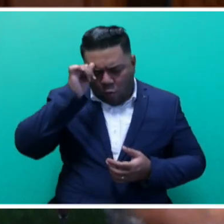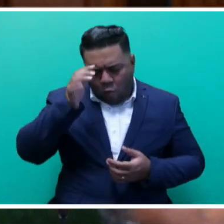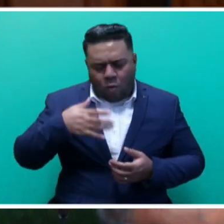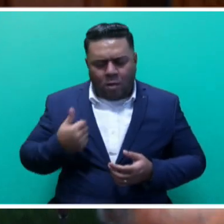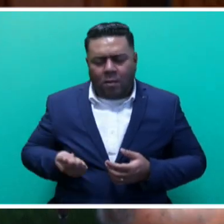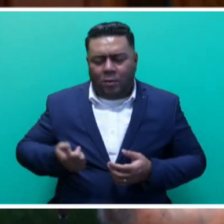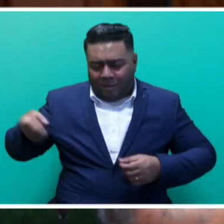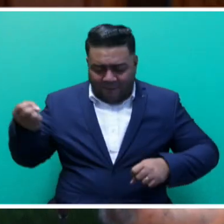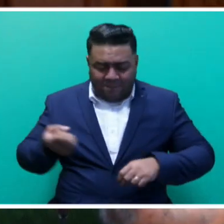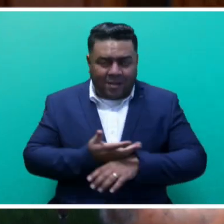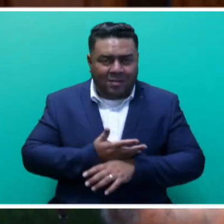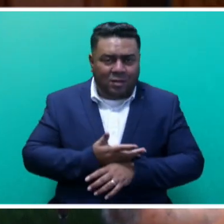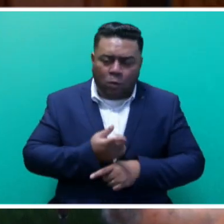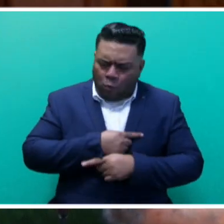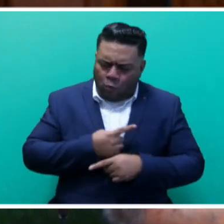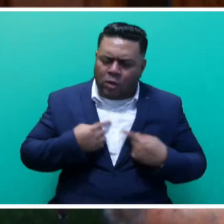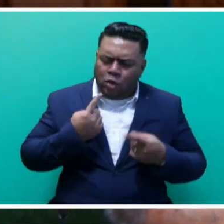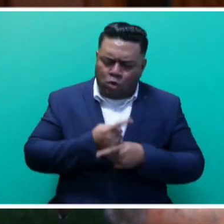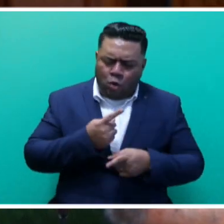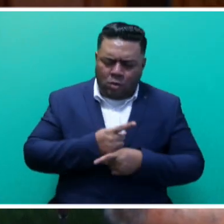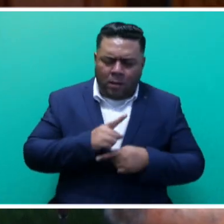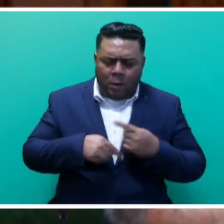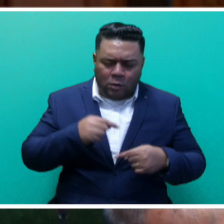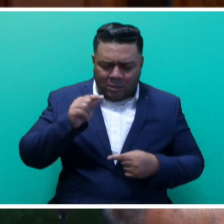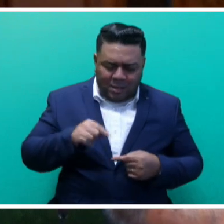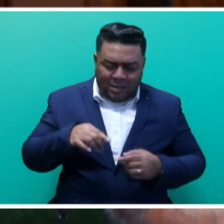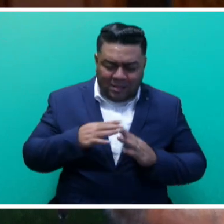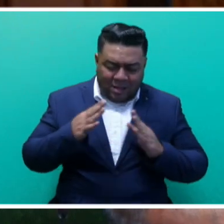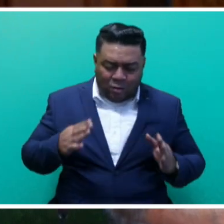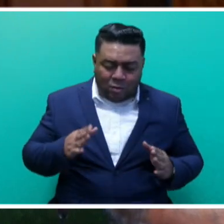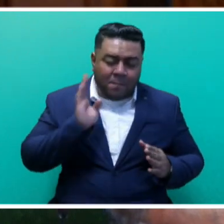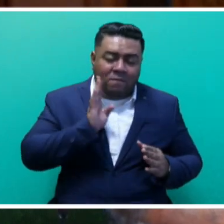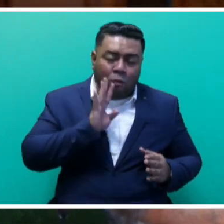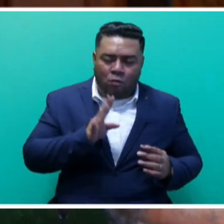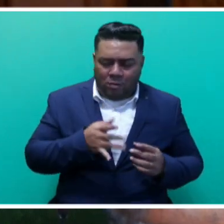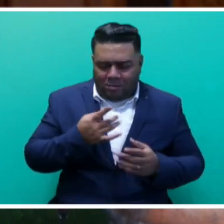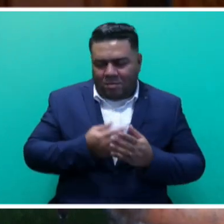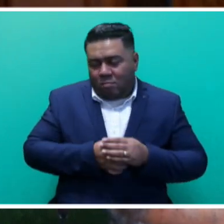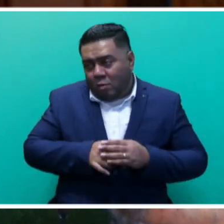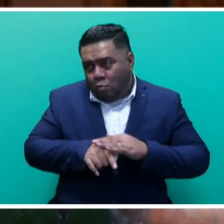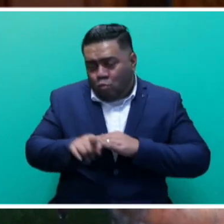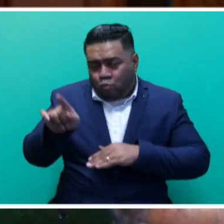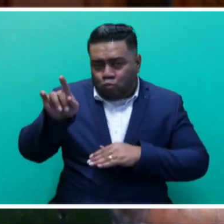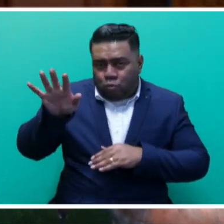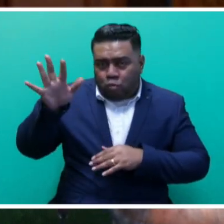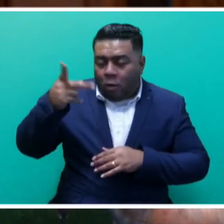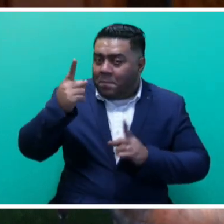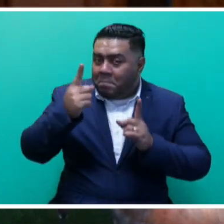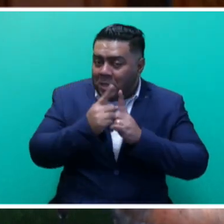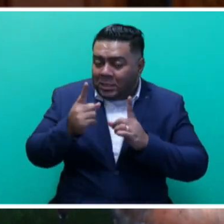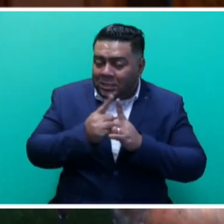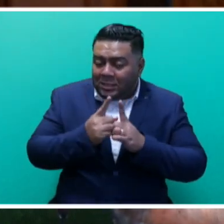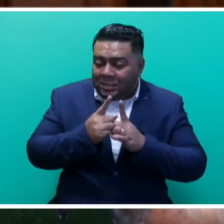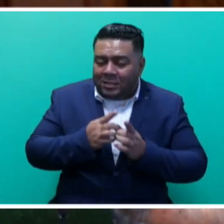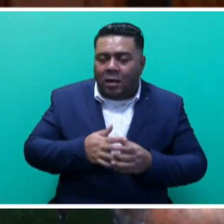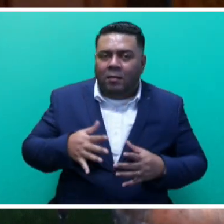fact, we talked about it here in this house before I went up to meet